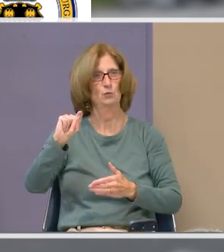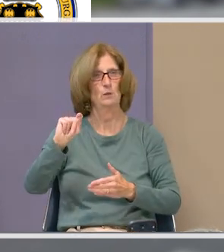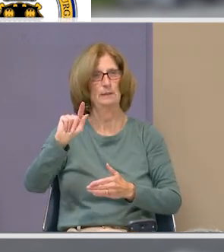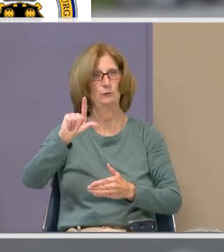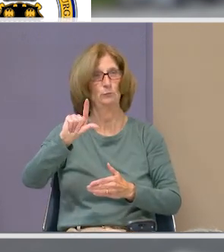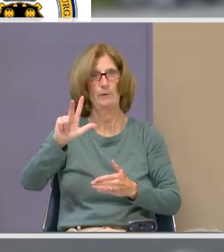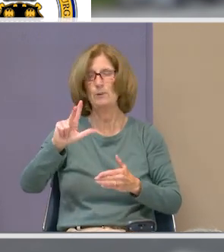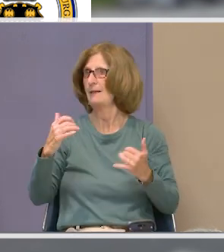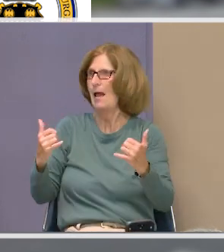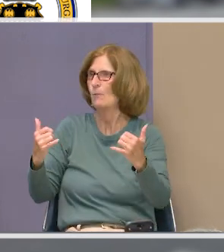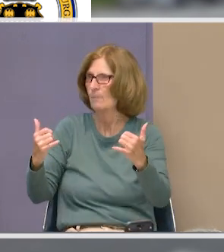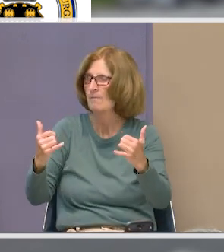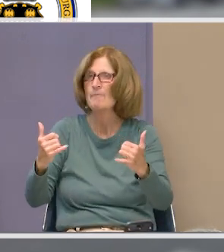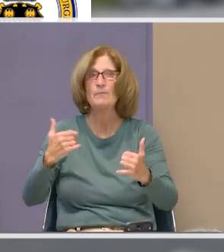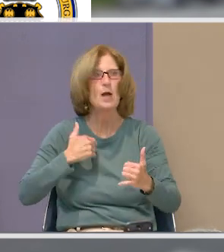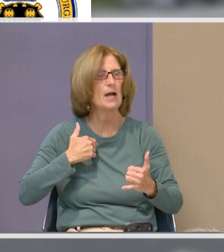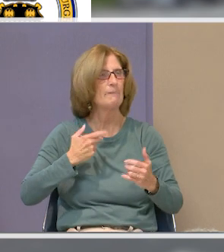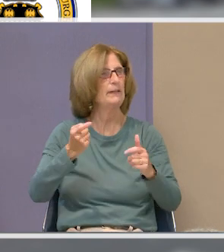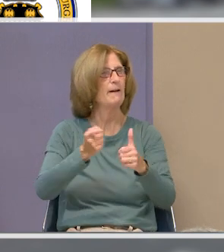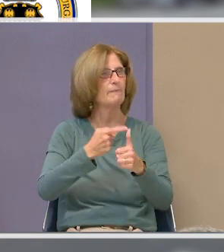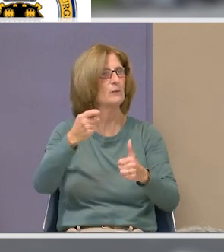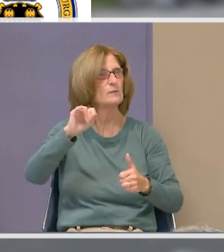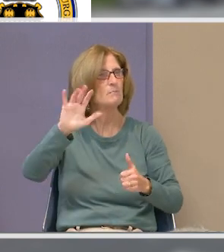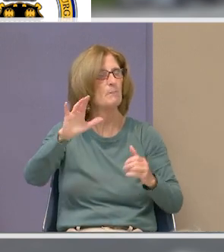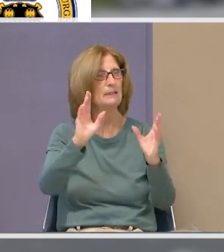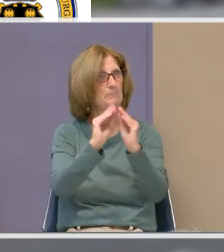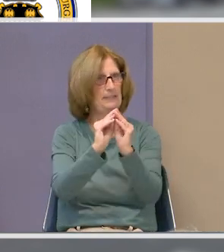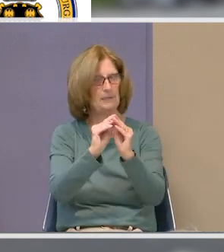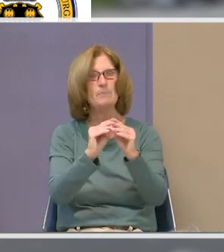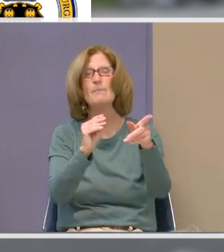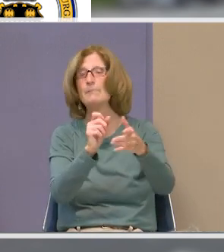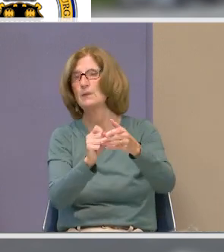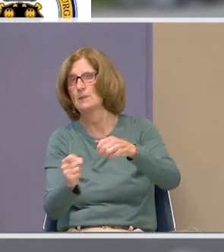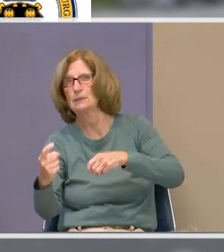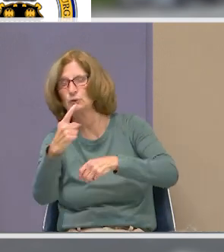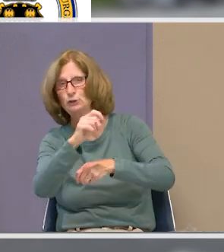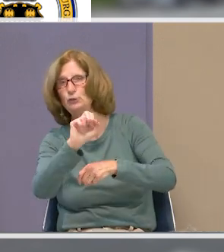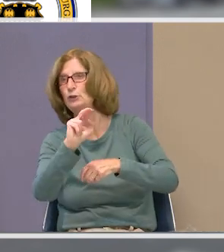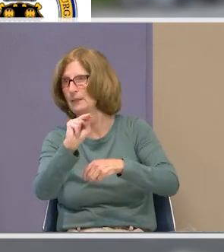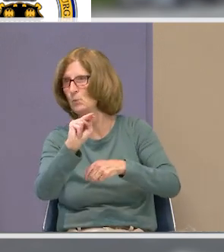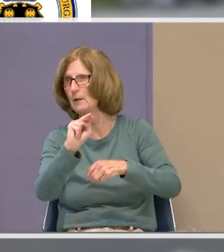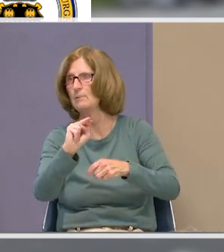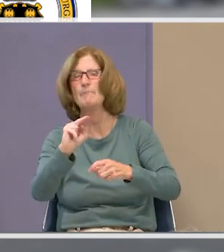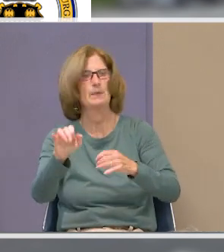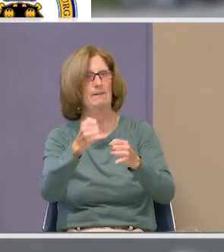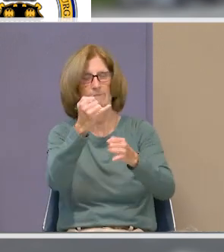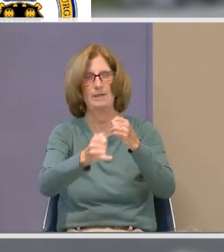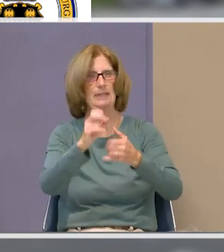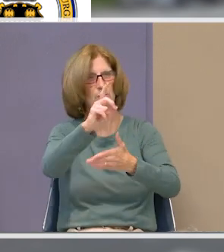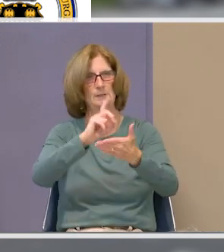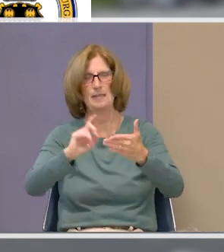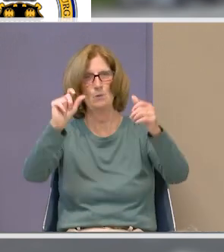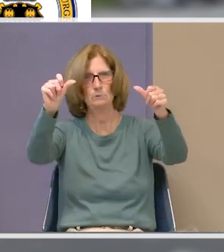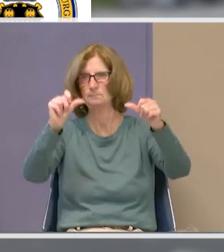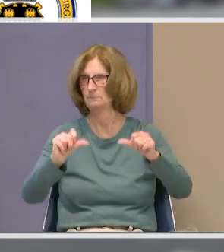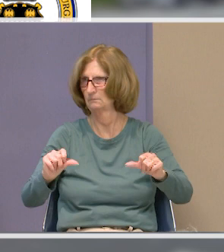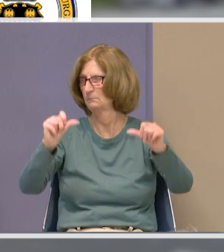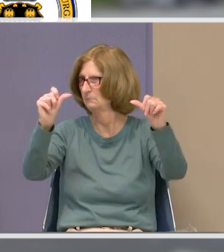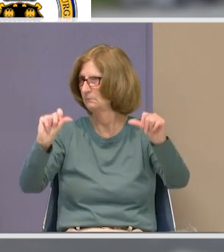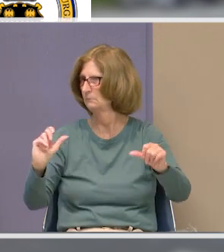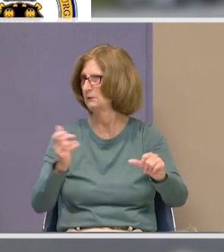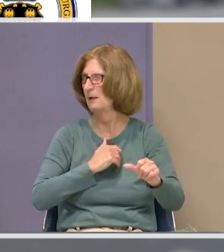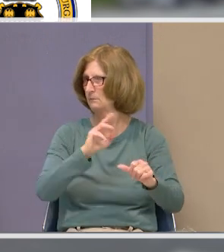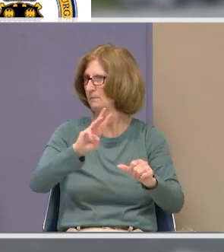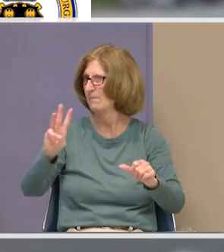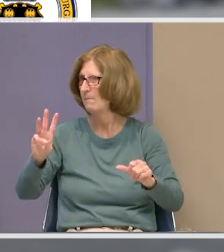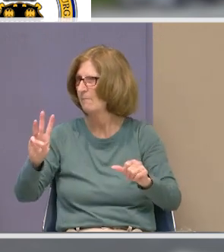we are now. We're having our first public meeting. In January of next year, the final design will be posted on our Engage page. I